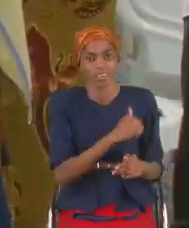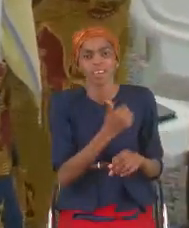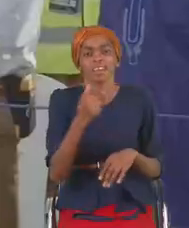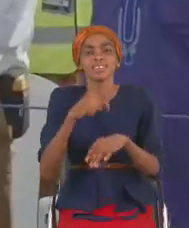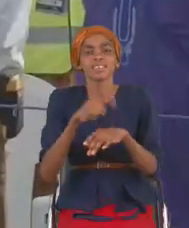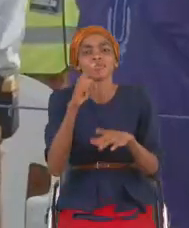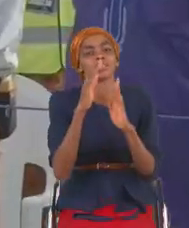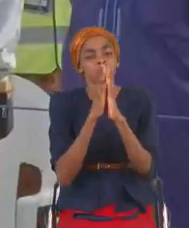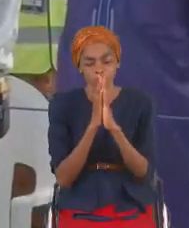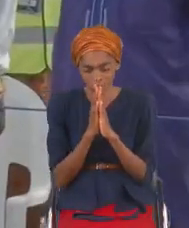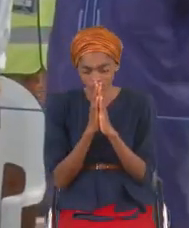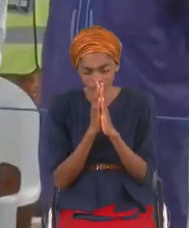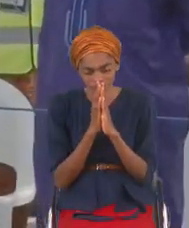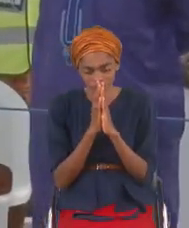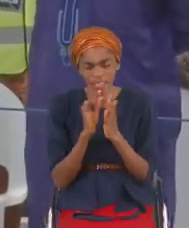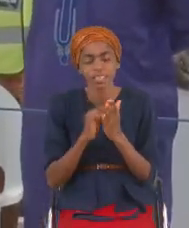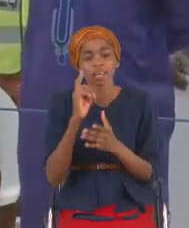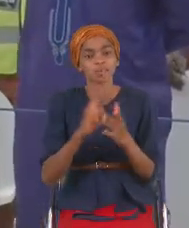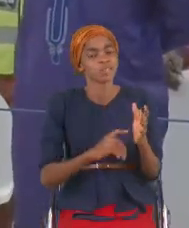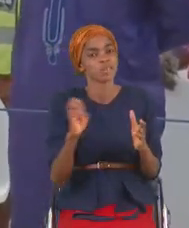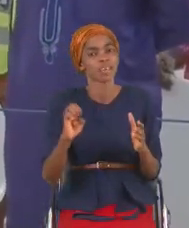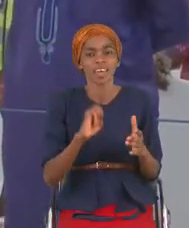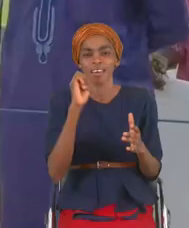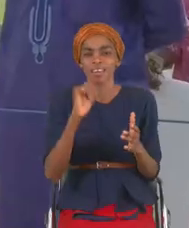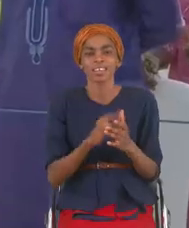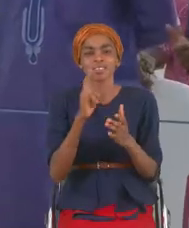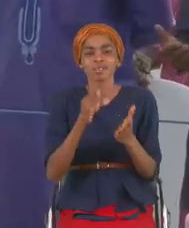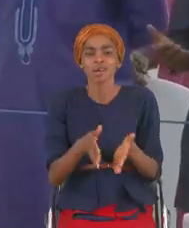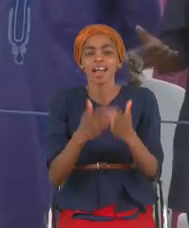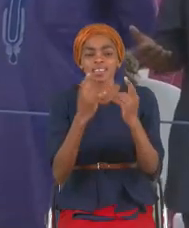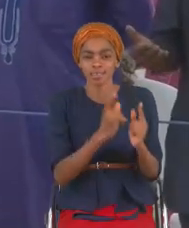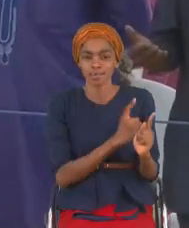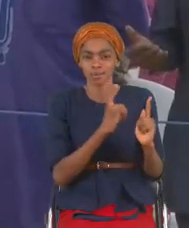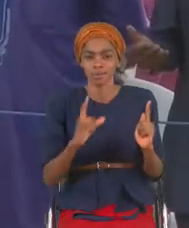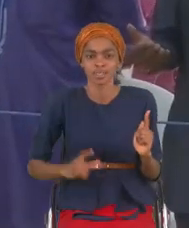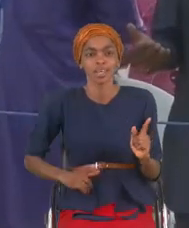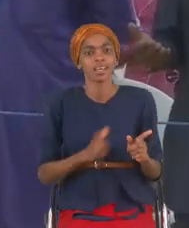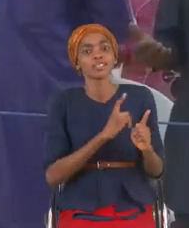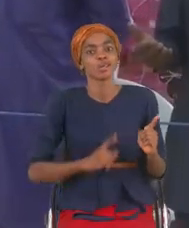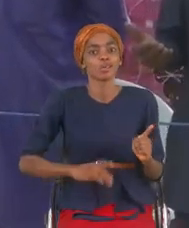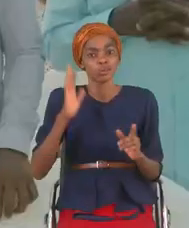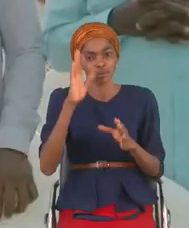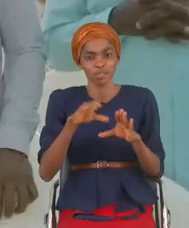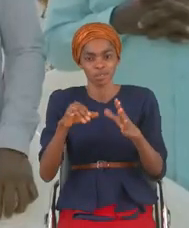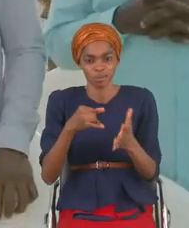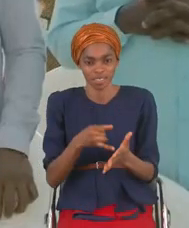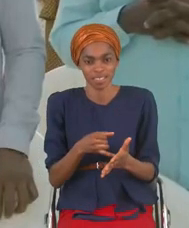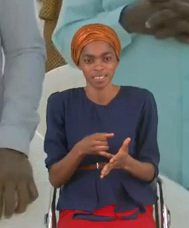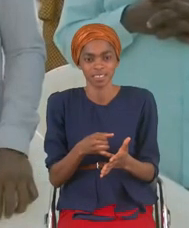pray that whatsoever you ask the lord the lord will do it